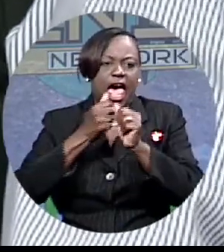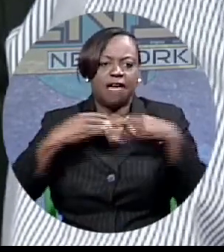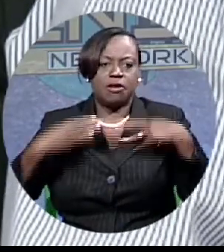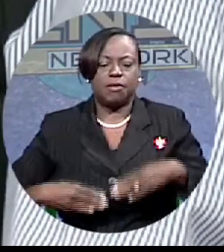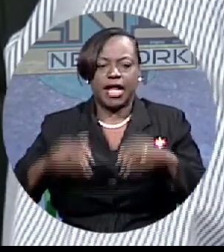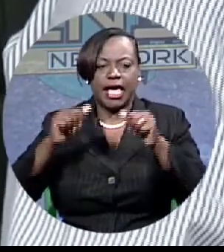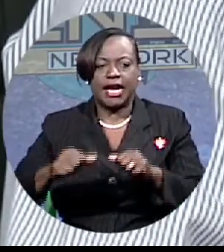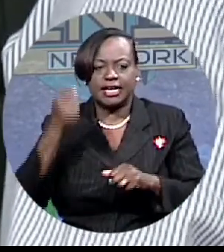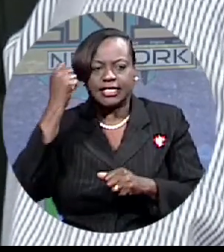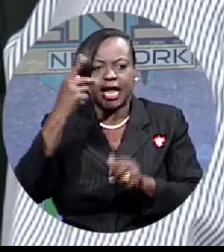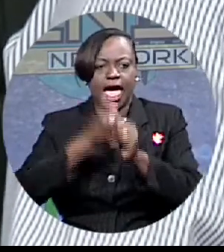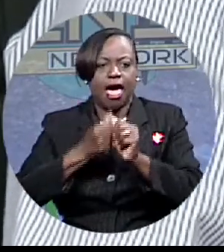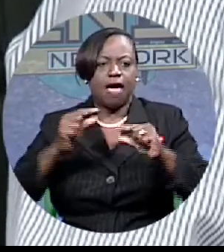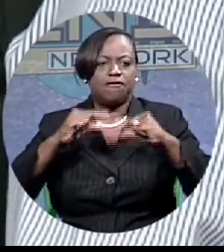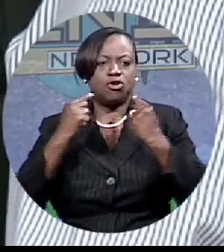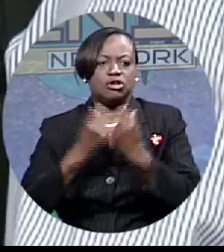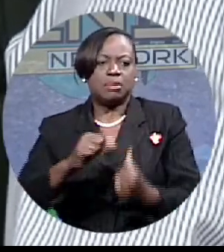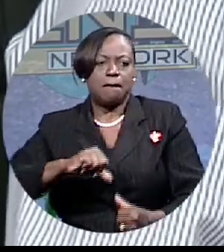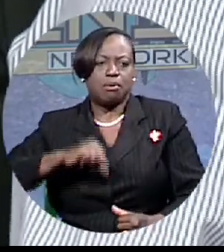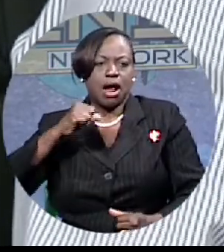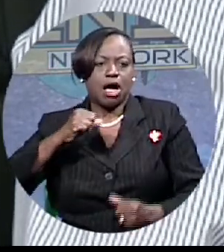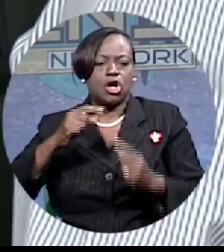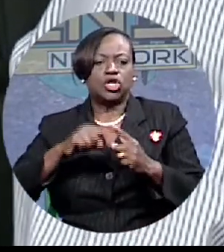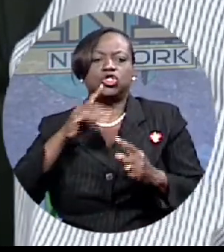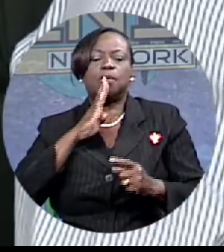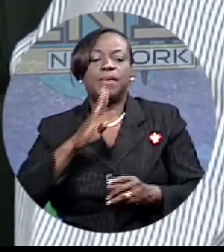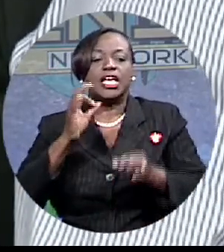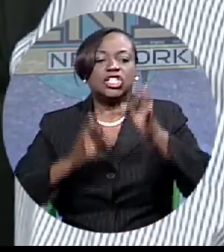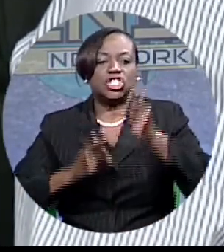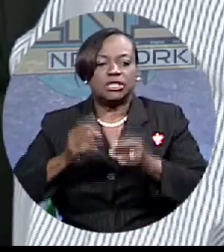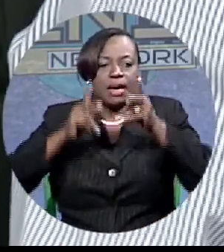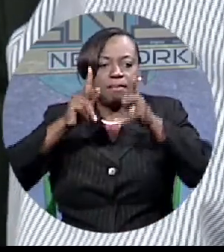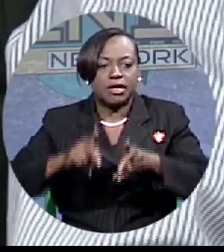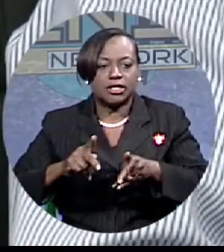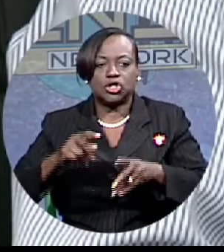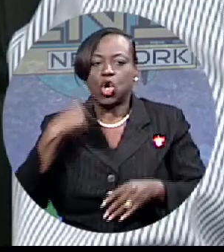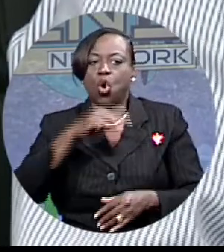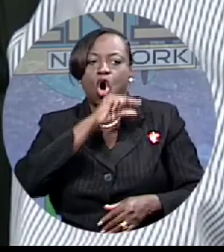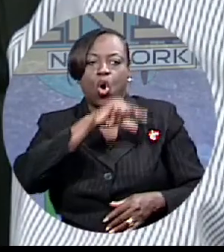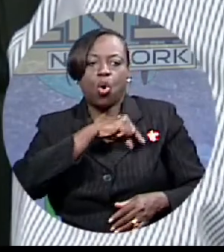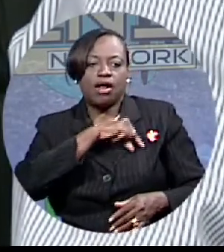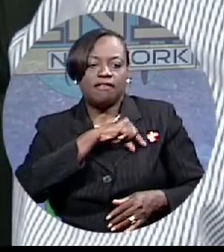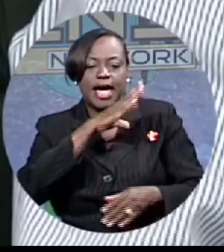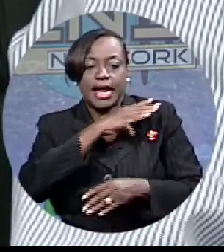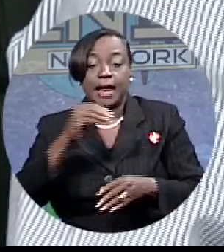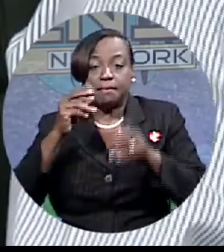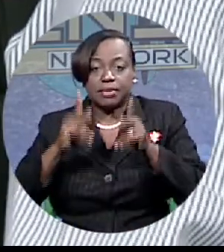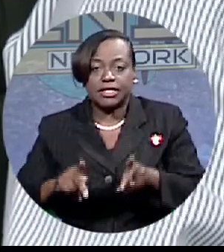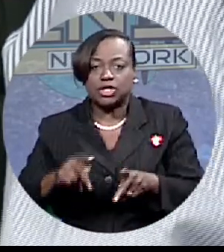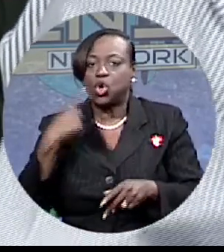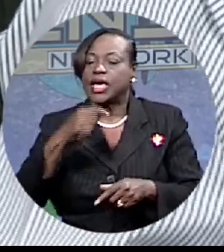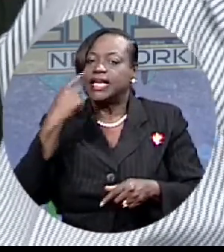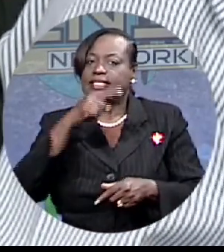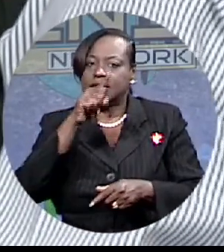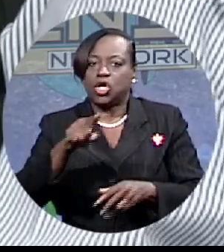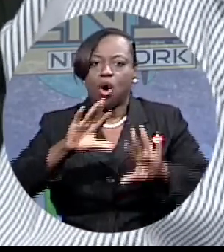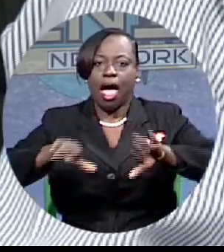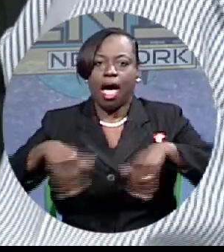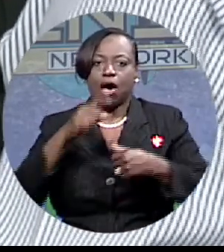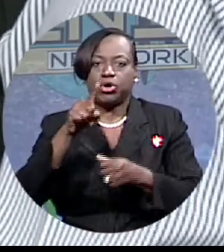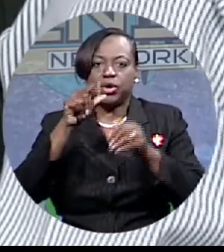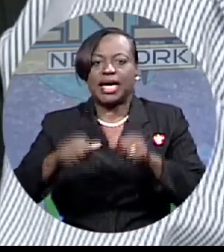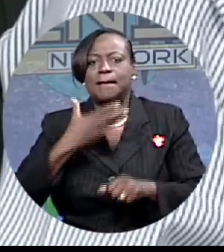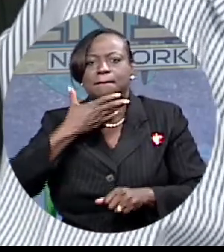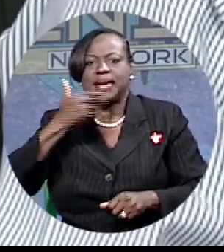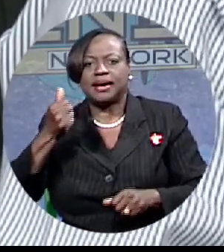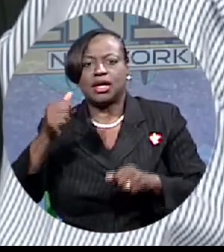group should be proud to be judged by persons who are qualified and persons who can tell you how you can